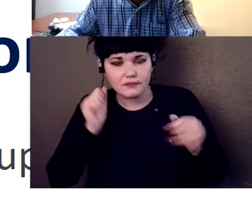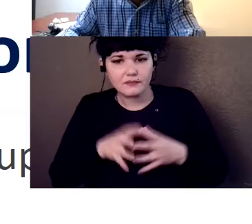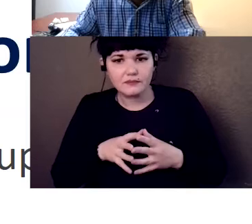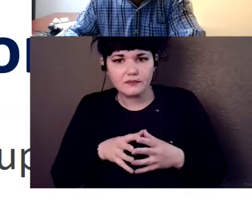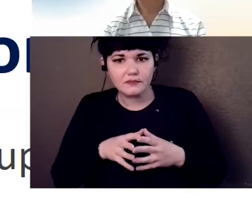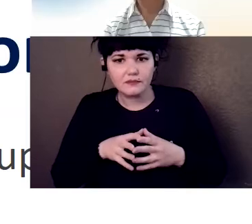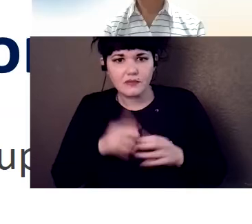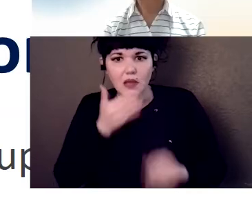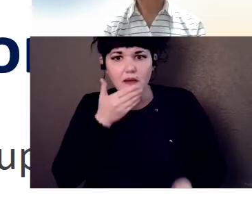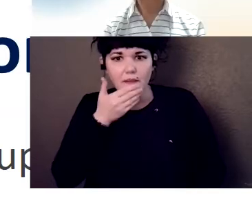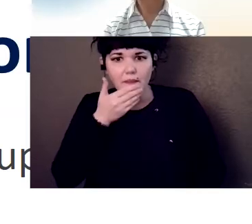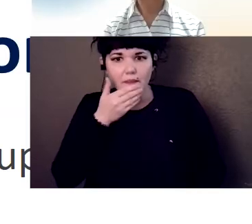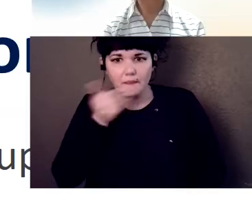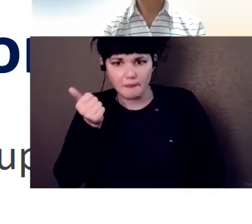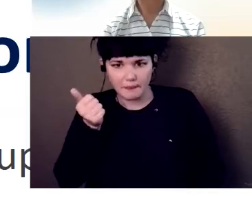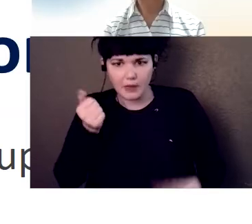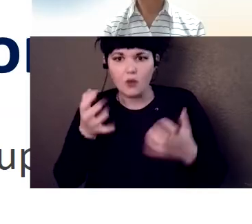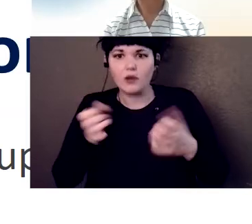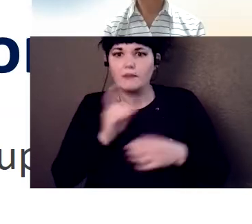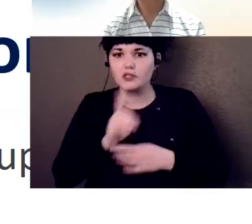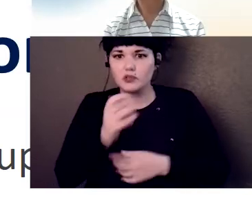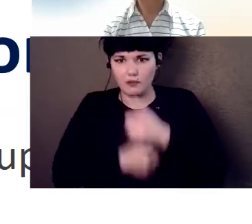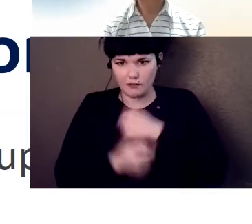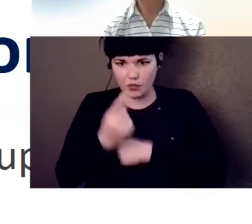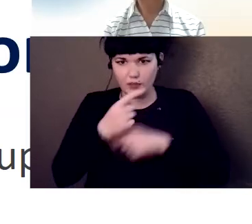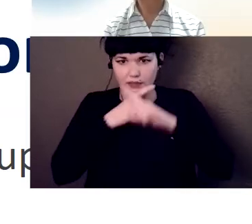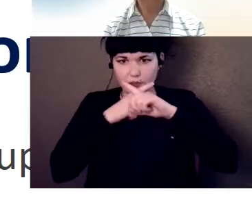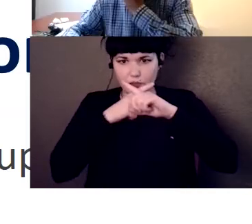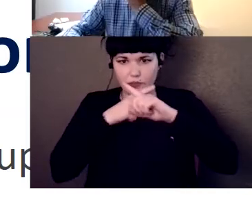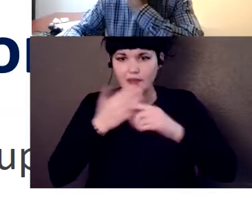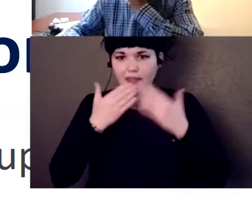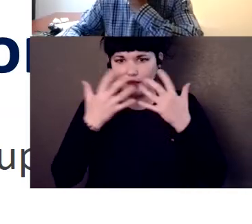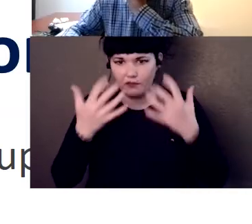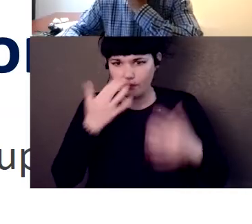All right, I just want to make sure everybody's muted. Thank you very much.